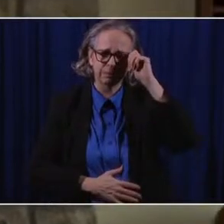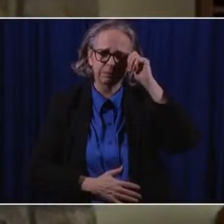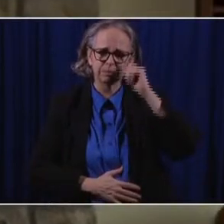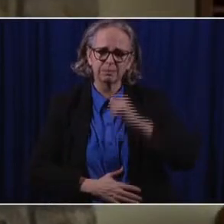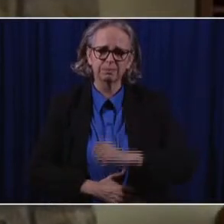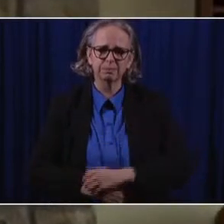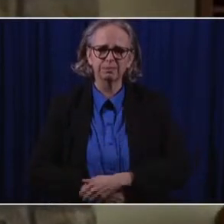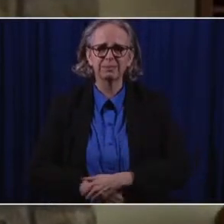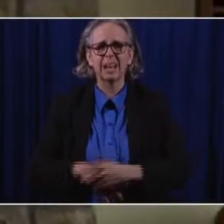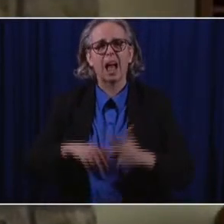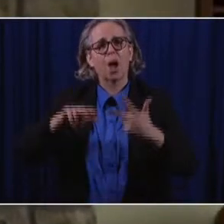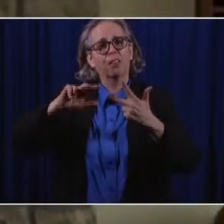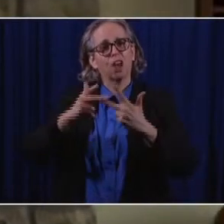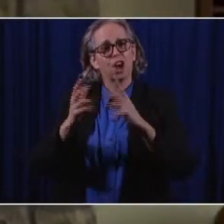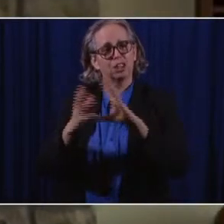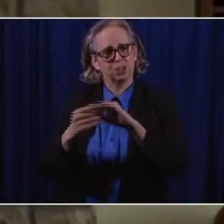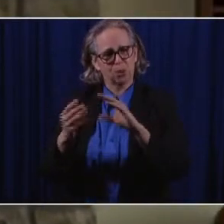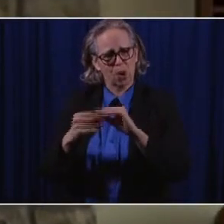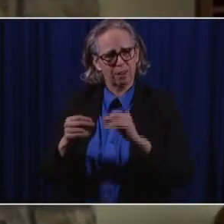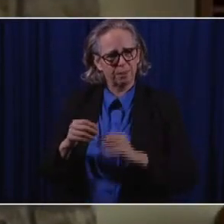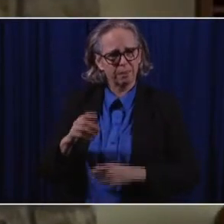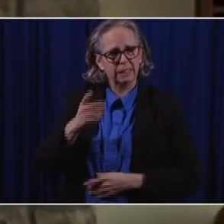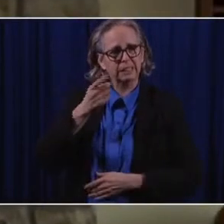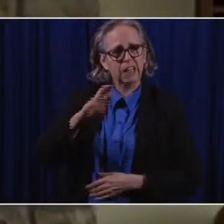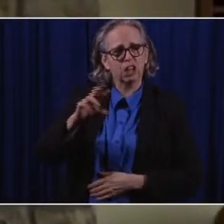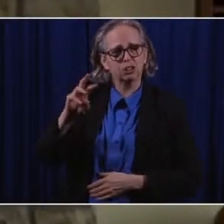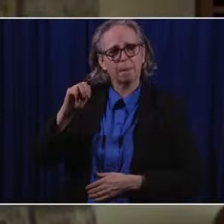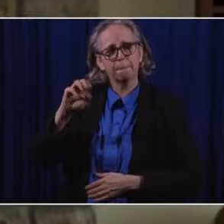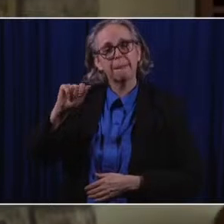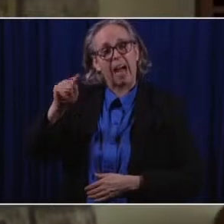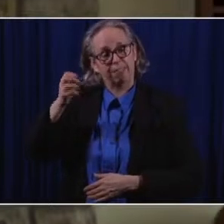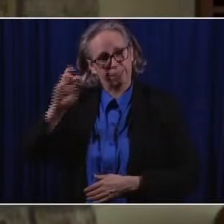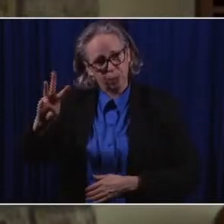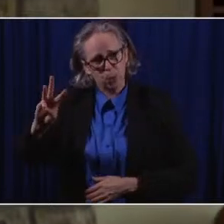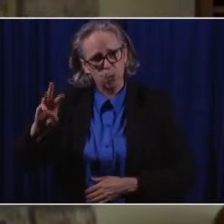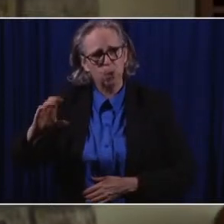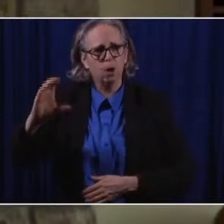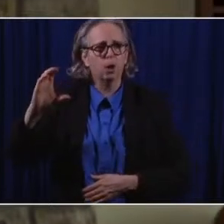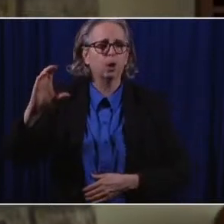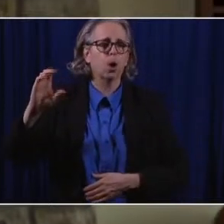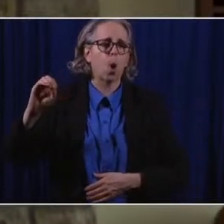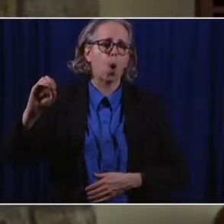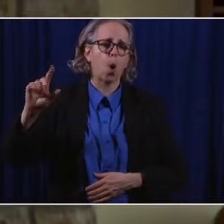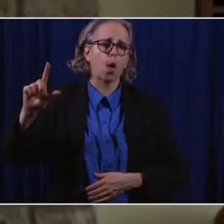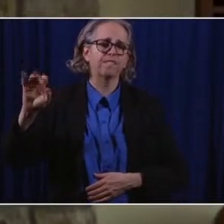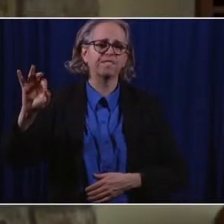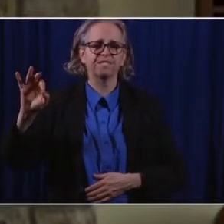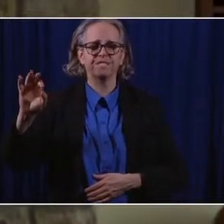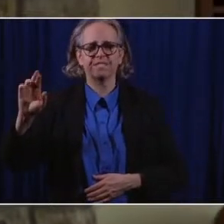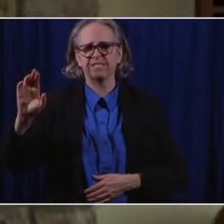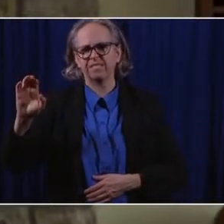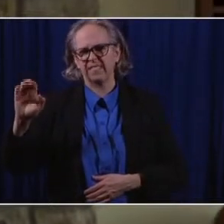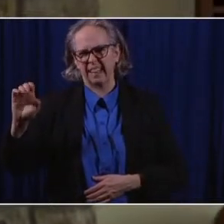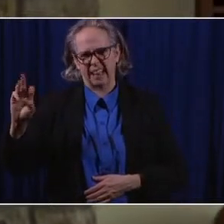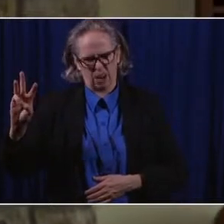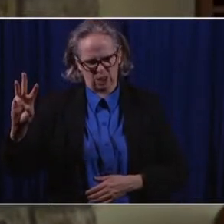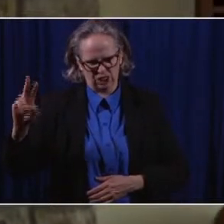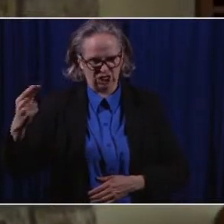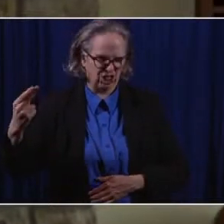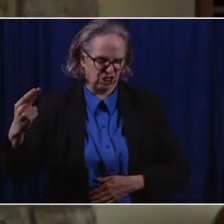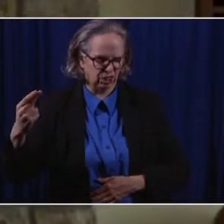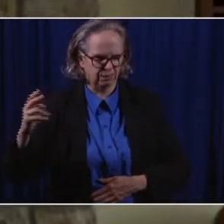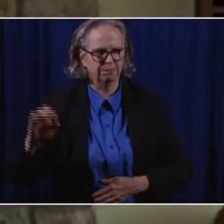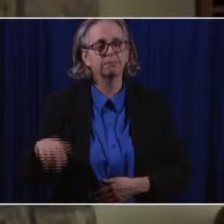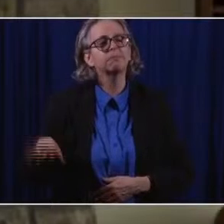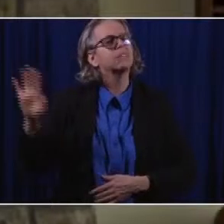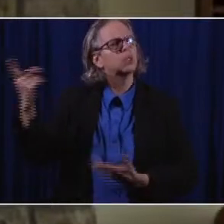Dr. Matthew Coleflesh is a physician for Trinity Health System in Steubenville, in Jefferson County. The coronavirus